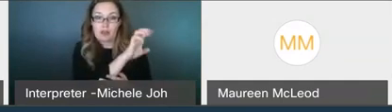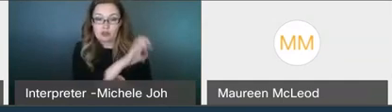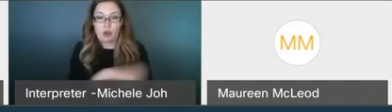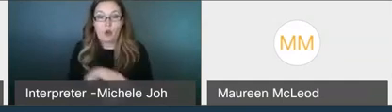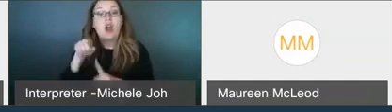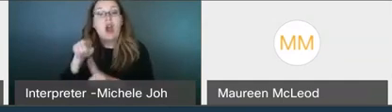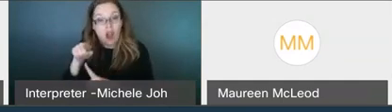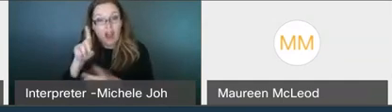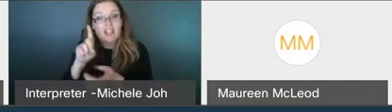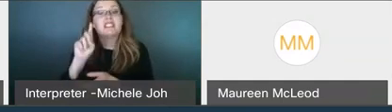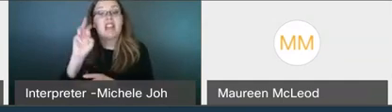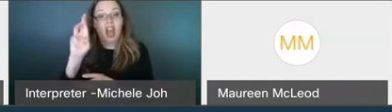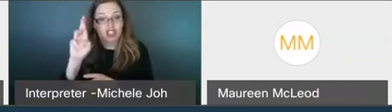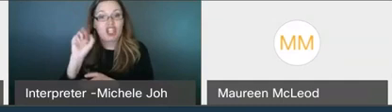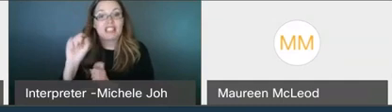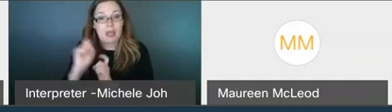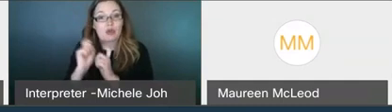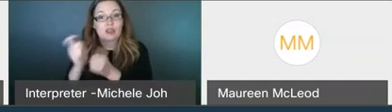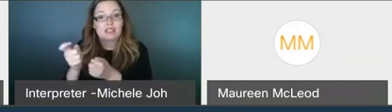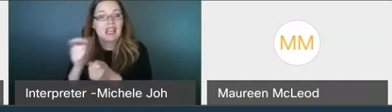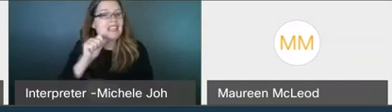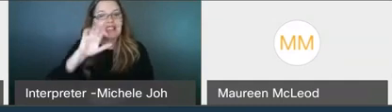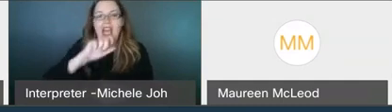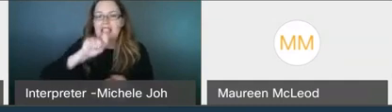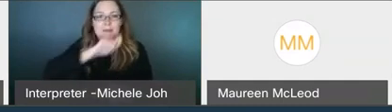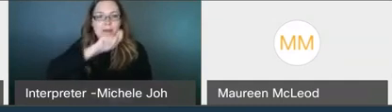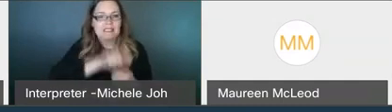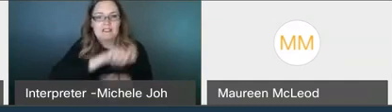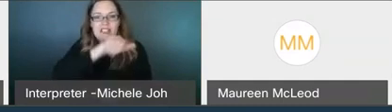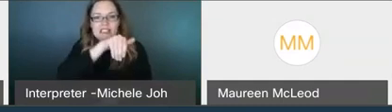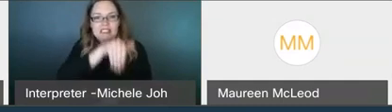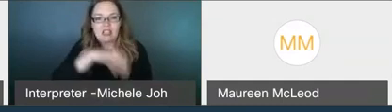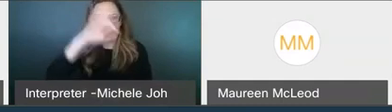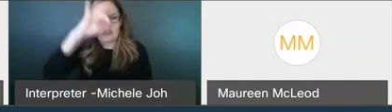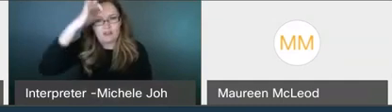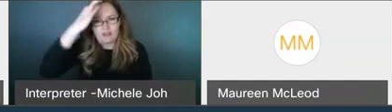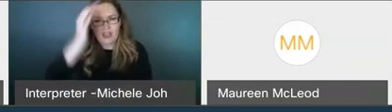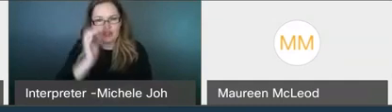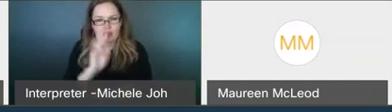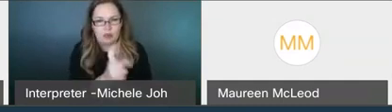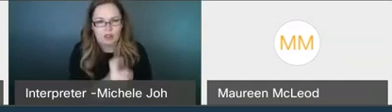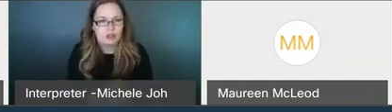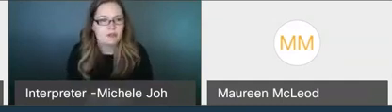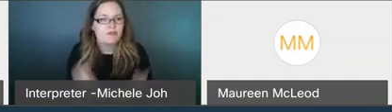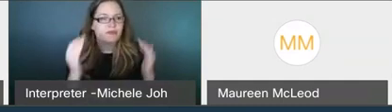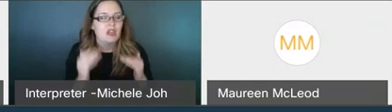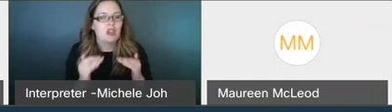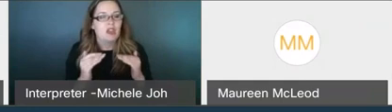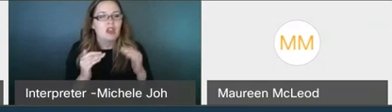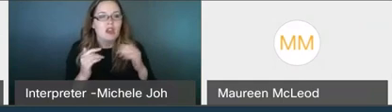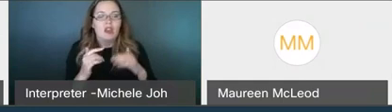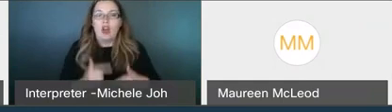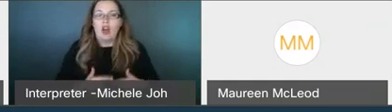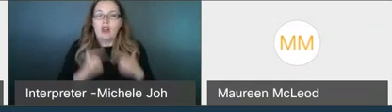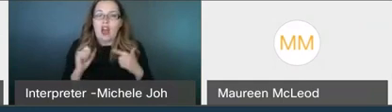who has a special license. It doesn't have to be a federally sanctioned clinic or a hospital. There's a clear lifestyle stabilization that occurs for a person with